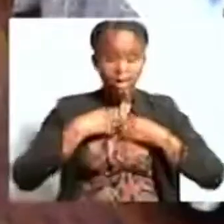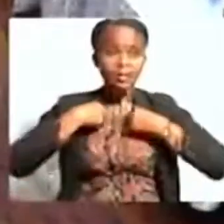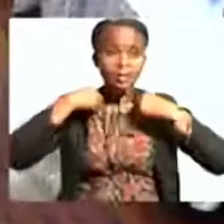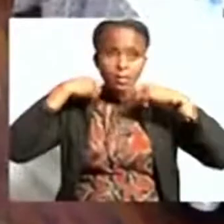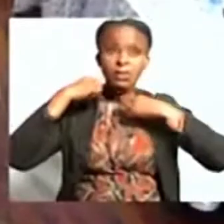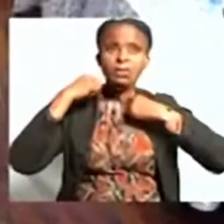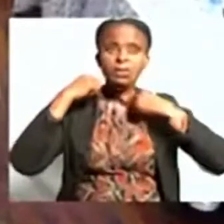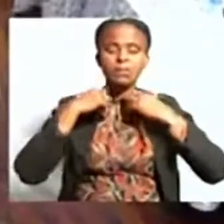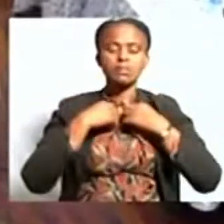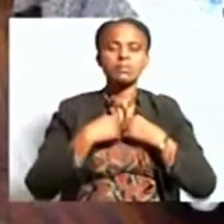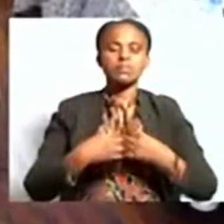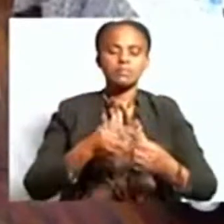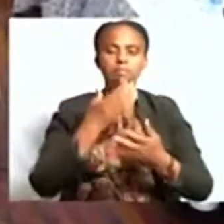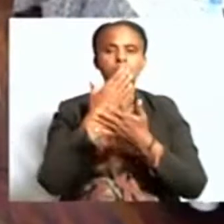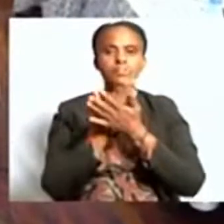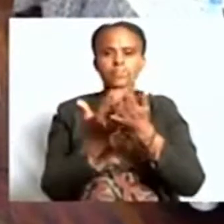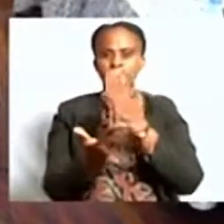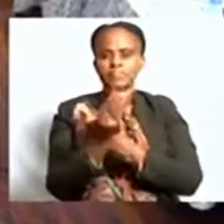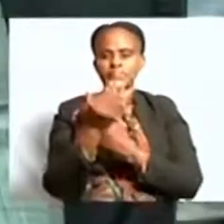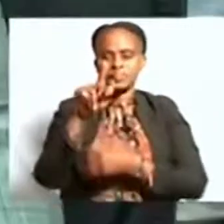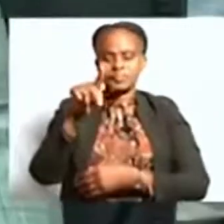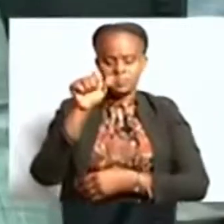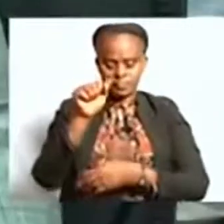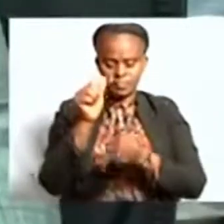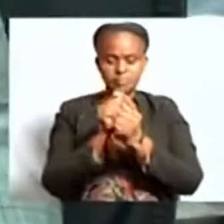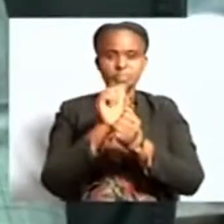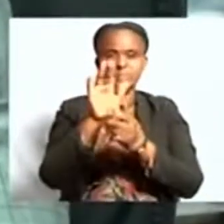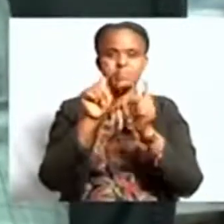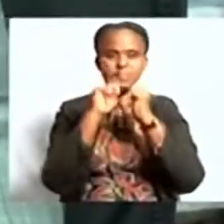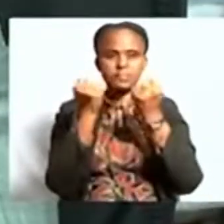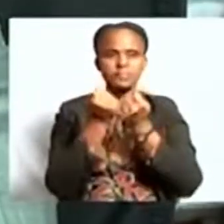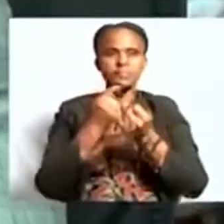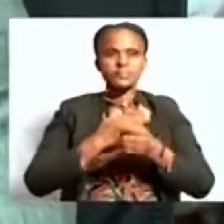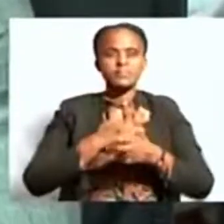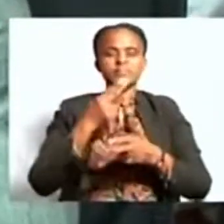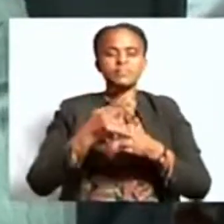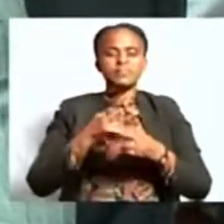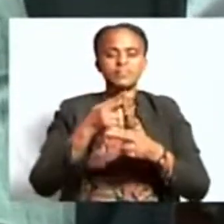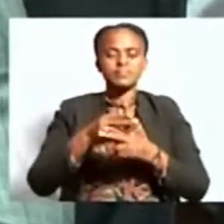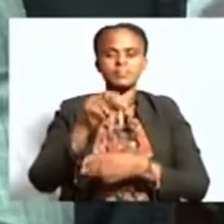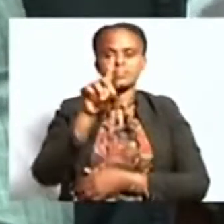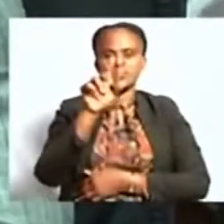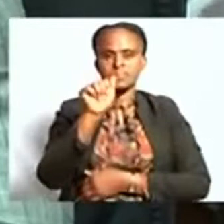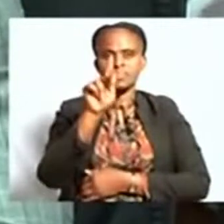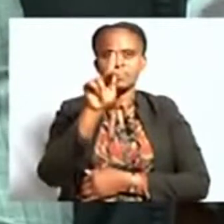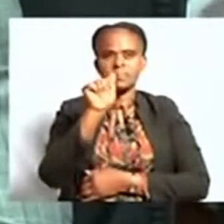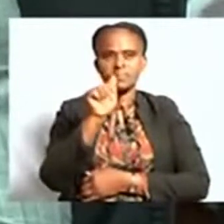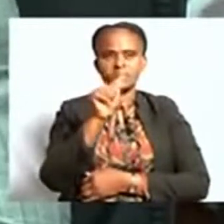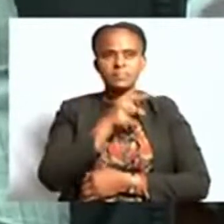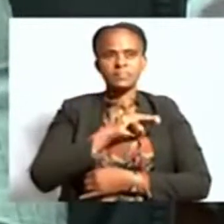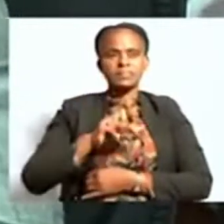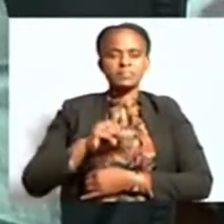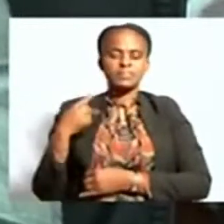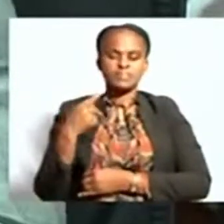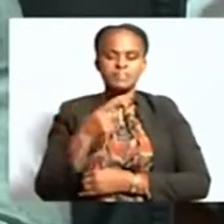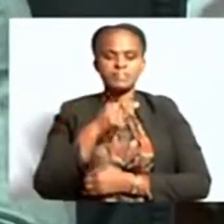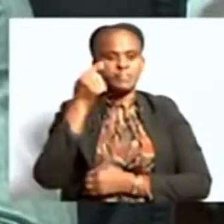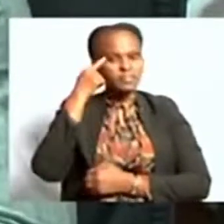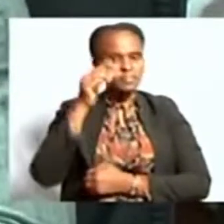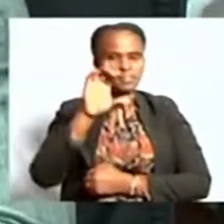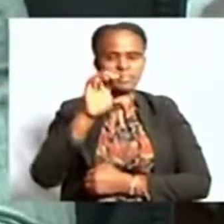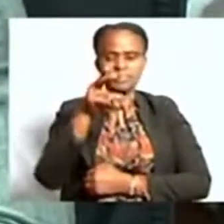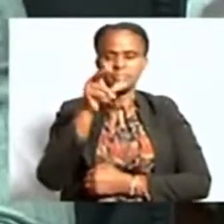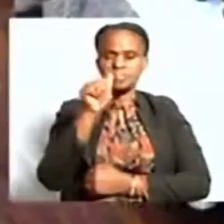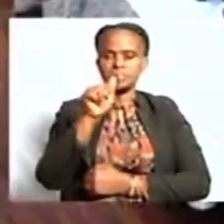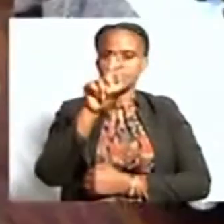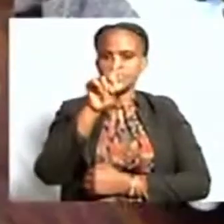Good morning, PS, with your team. My name is Jonathan Daka, Member of Parliament for Chadiza constituency and also a member of the Public Accounts